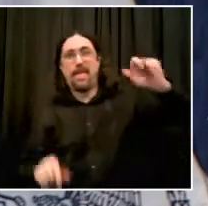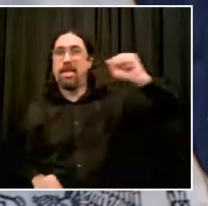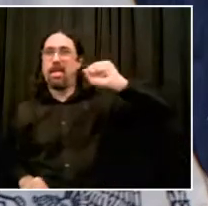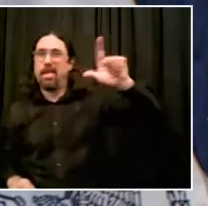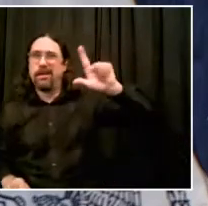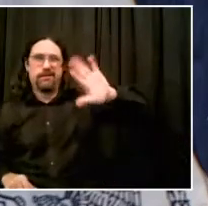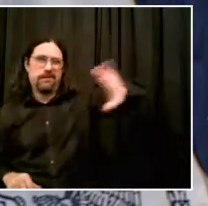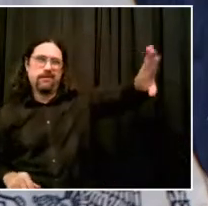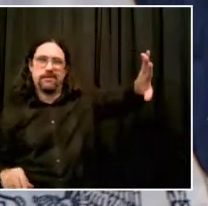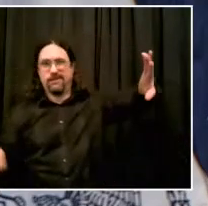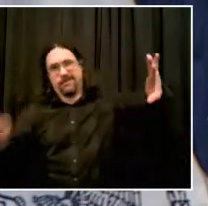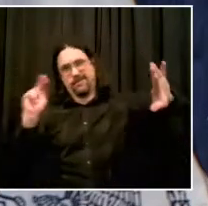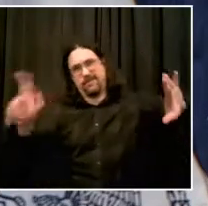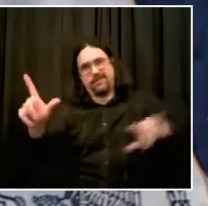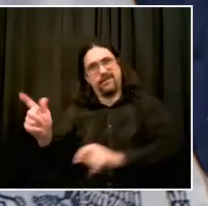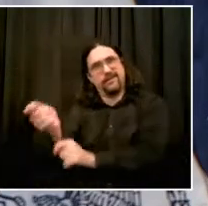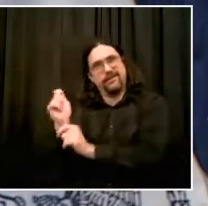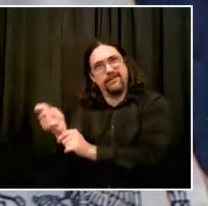I are aligned.